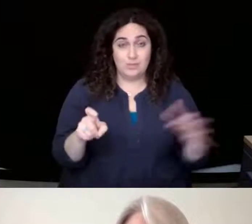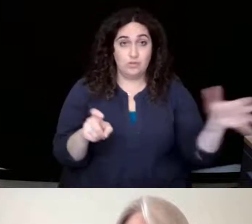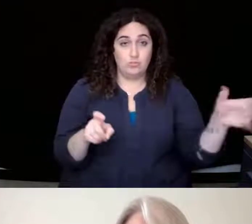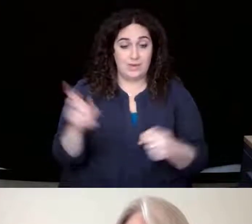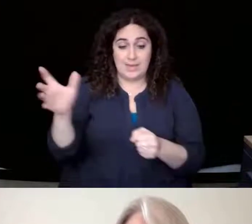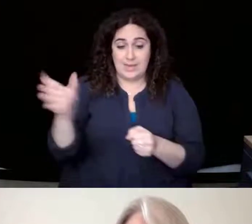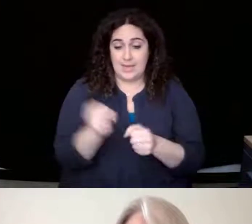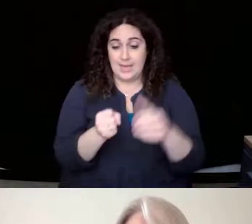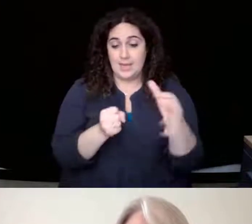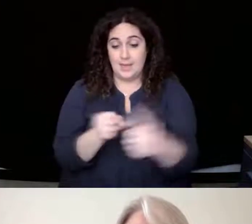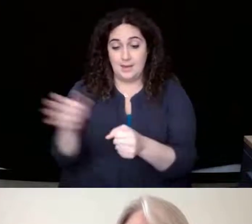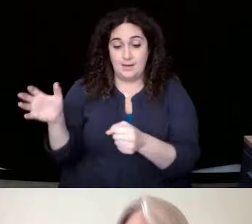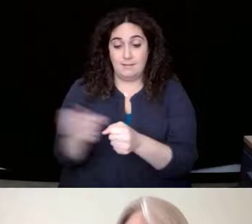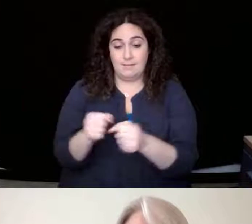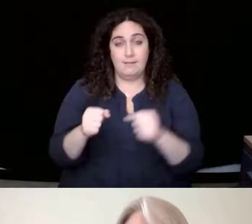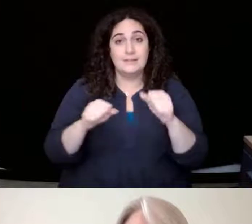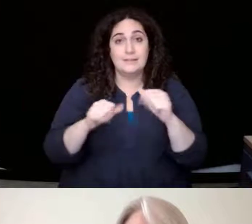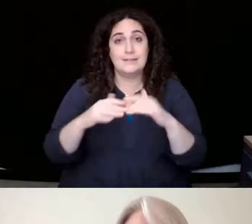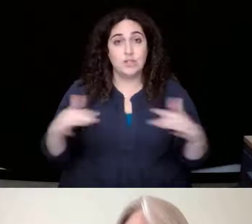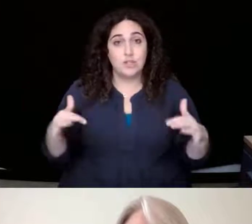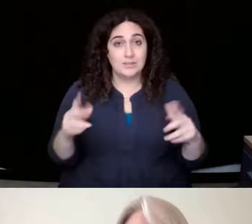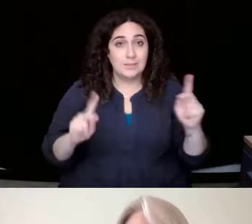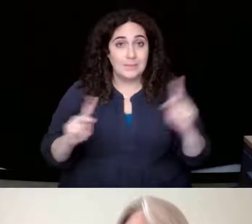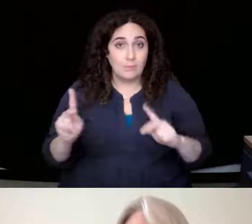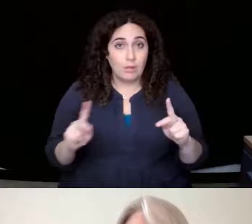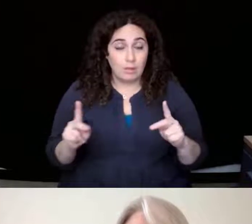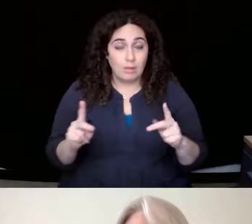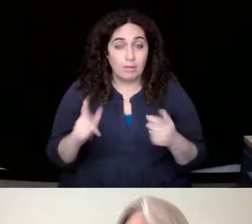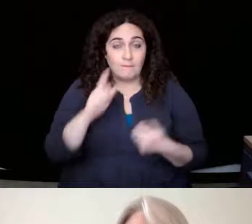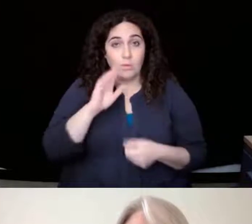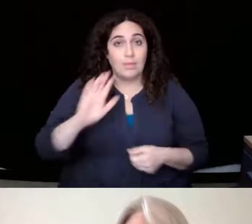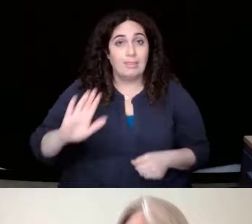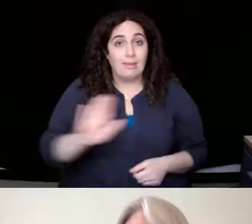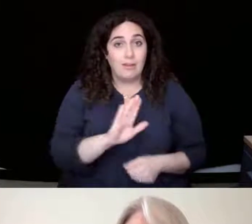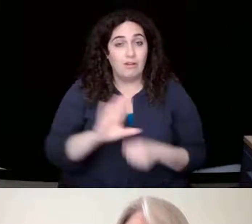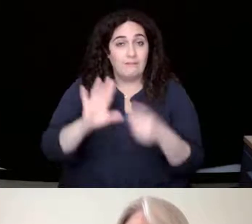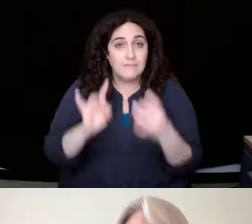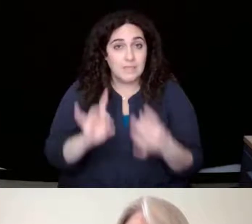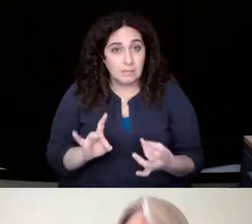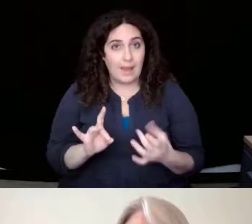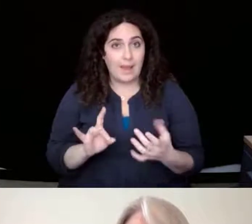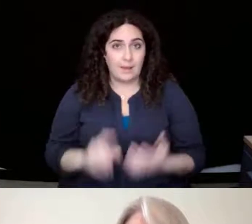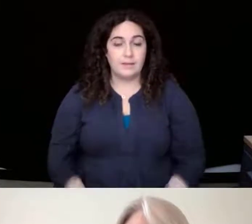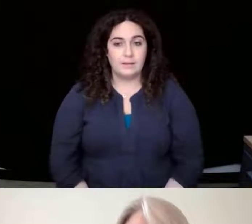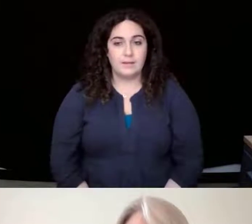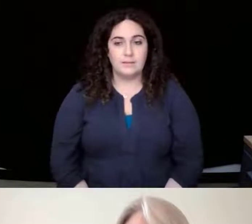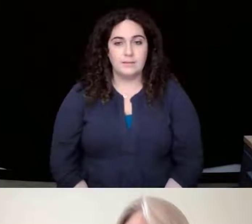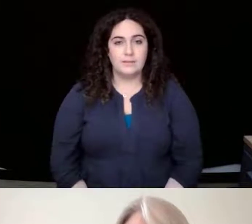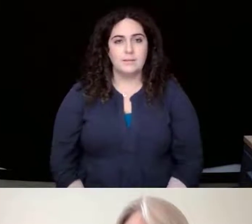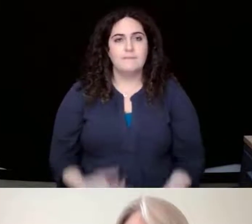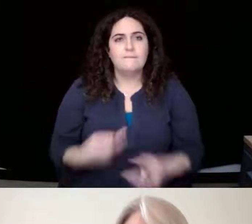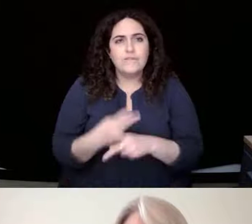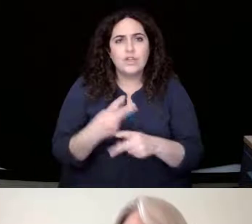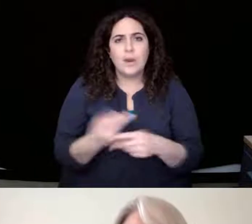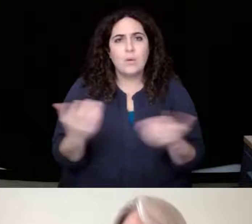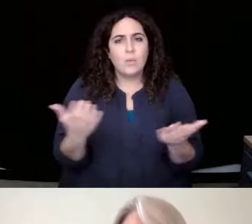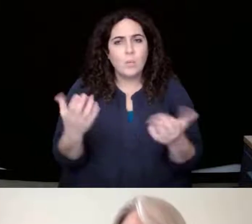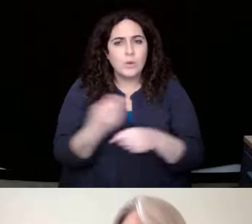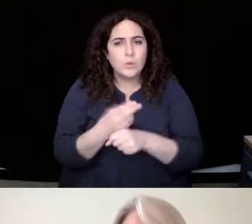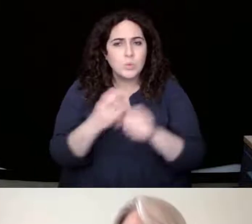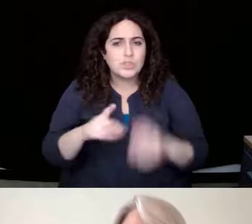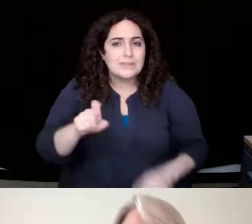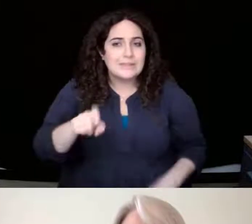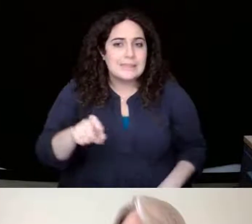board to kind of get their feedback and really kind of do some proper requirement gathering there, and testing